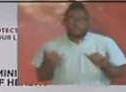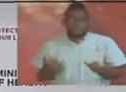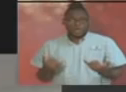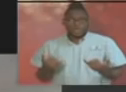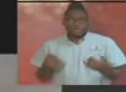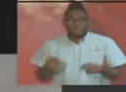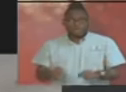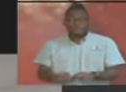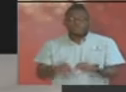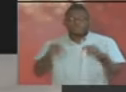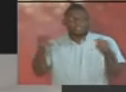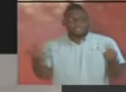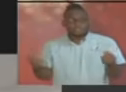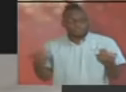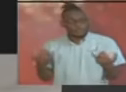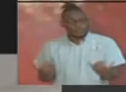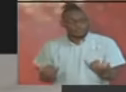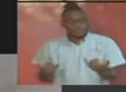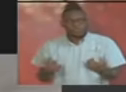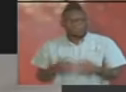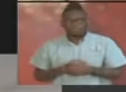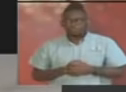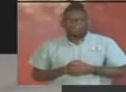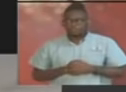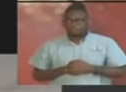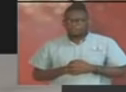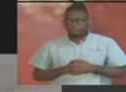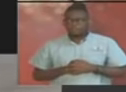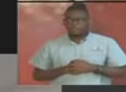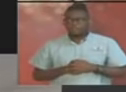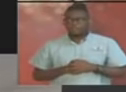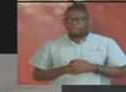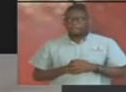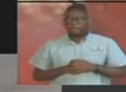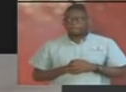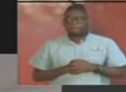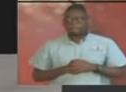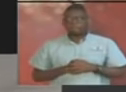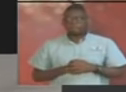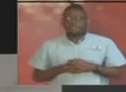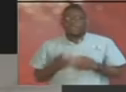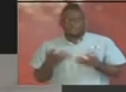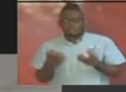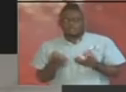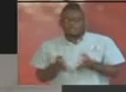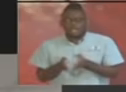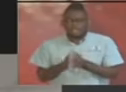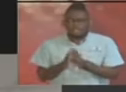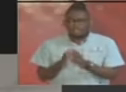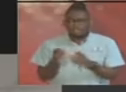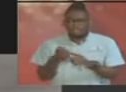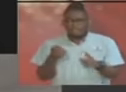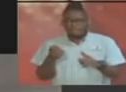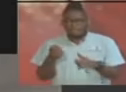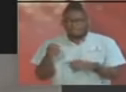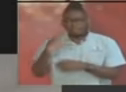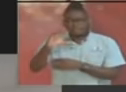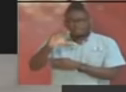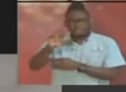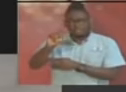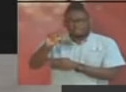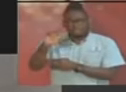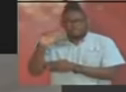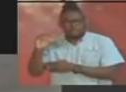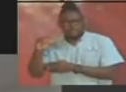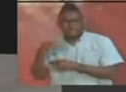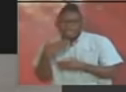Hi, good morning. Paula Lindo here from the Newsday. I wanted to find out from the CMO, have people been taking their